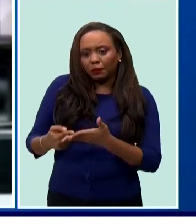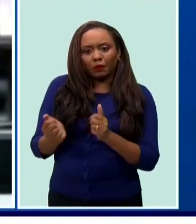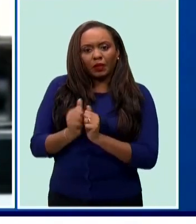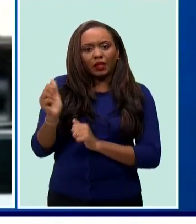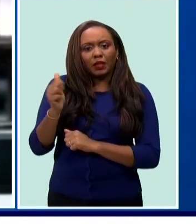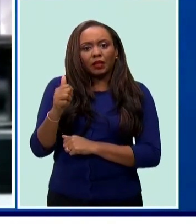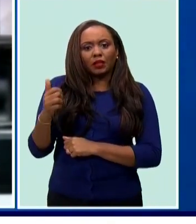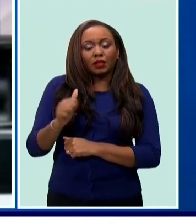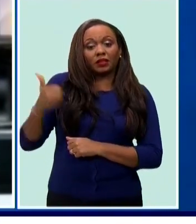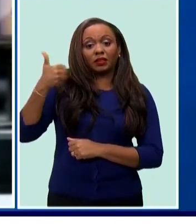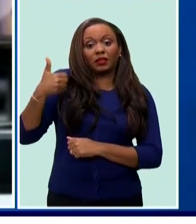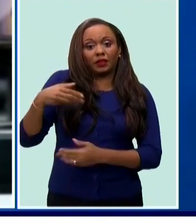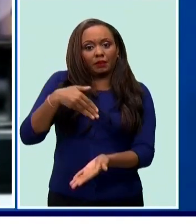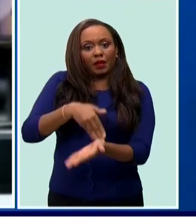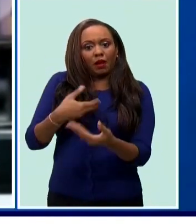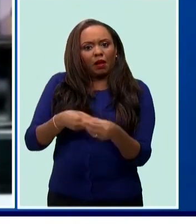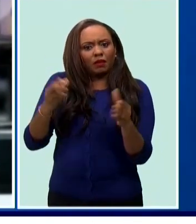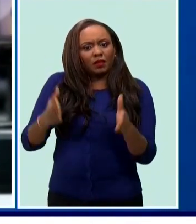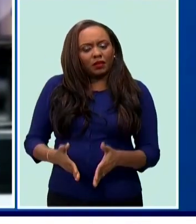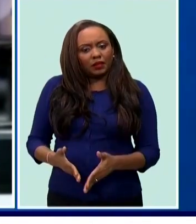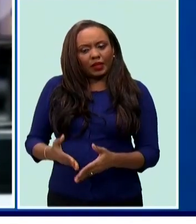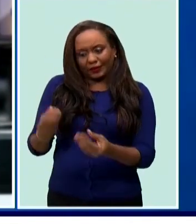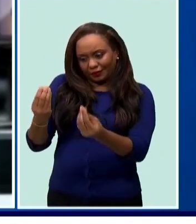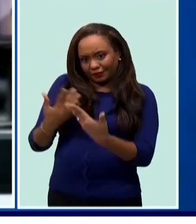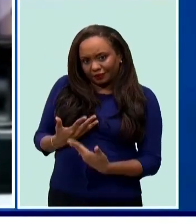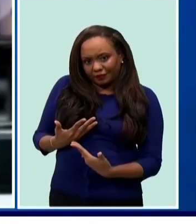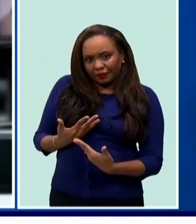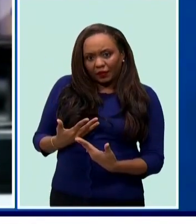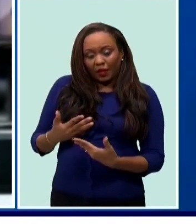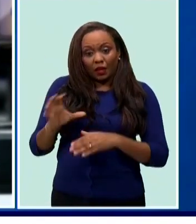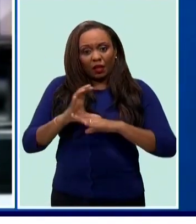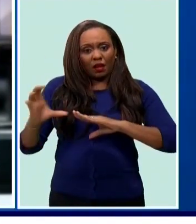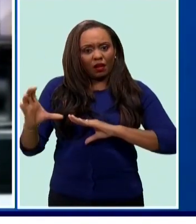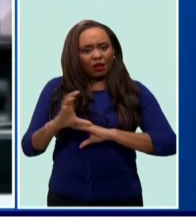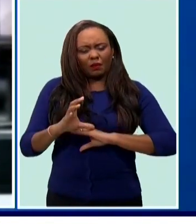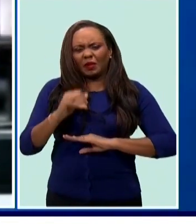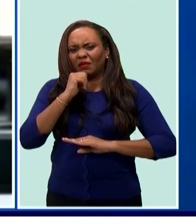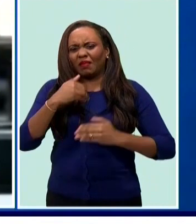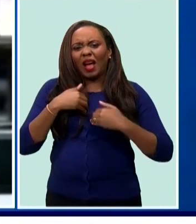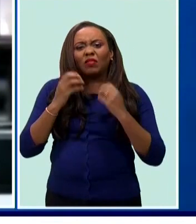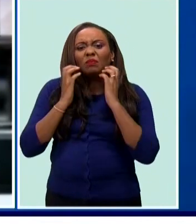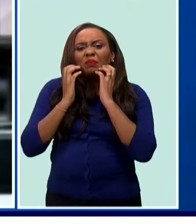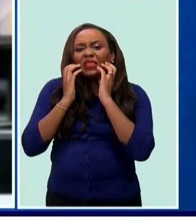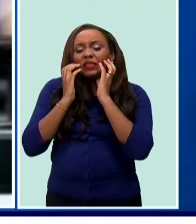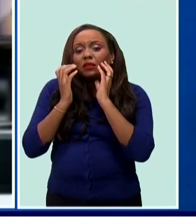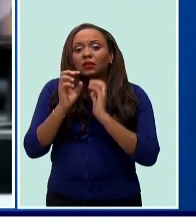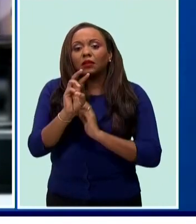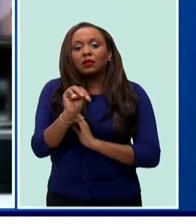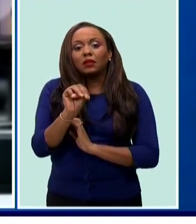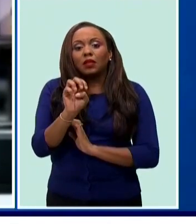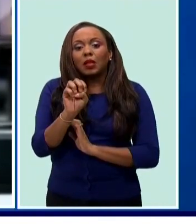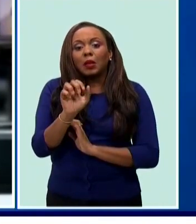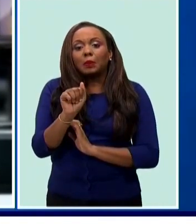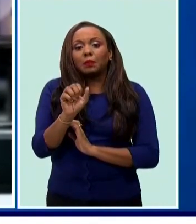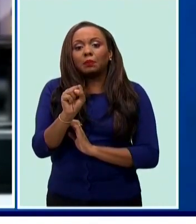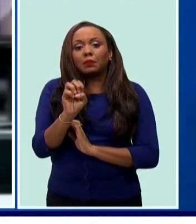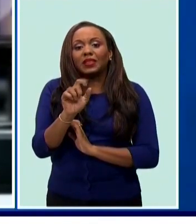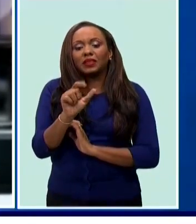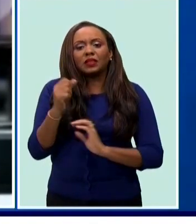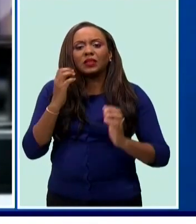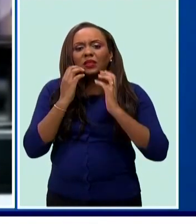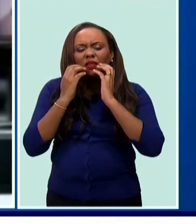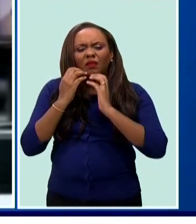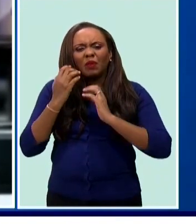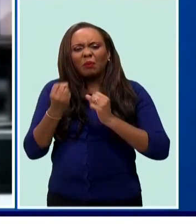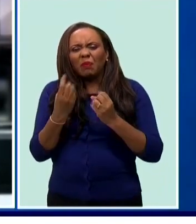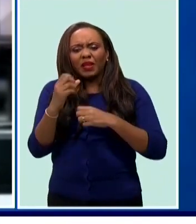Dr. Kenneth George today, and he told me that even though our region has been measles-free for several years, the fall-off in